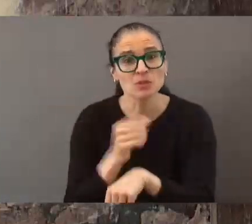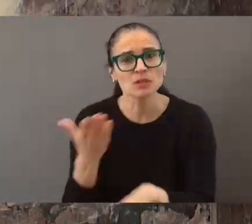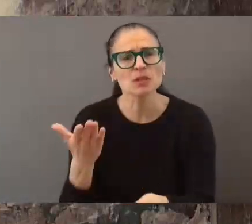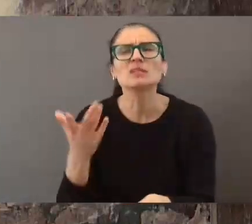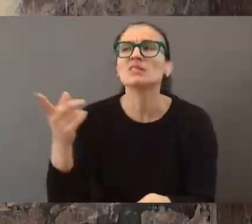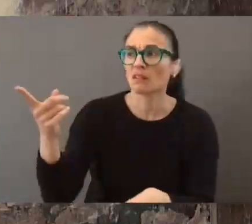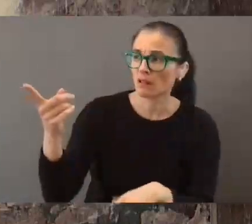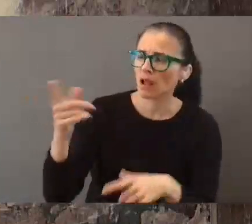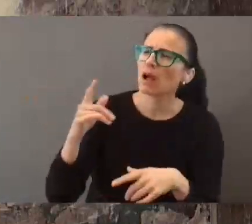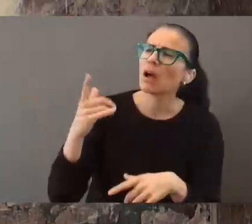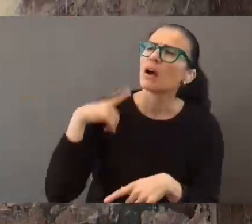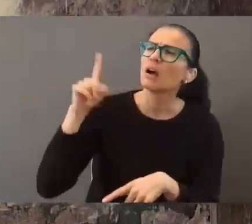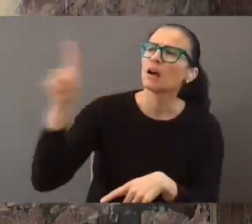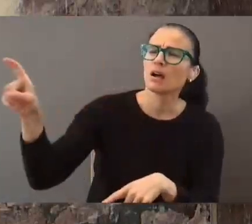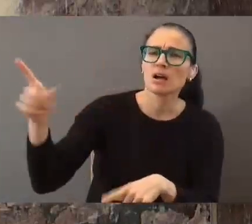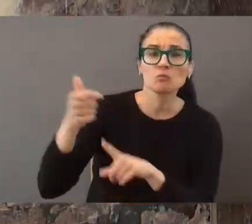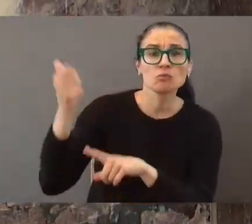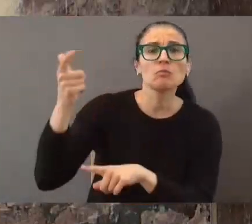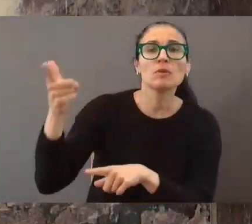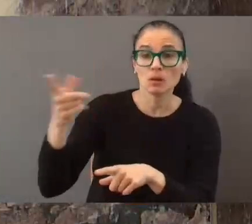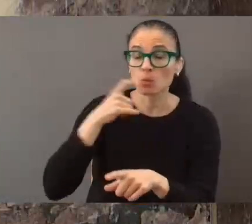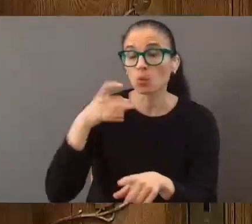people in this province?